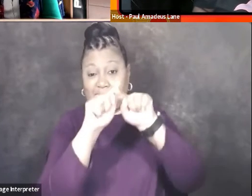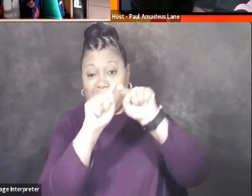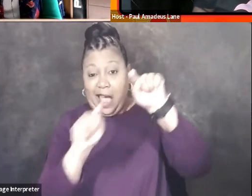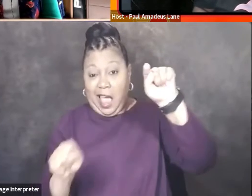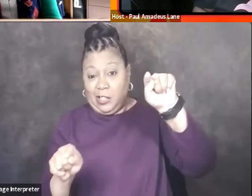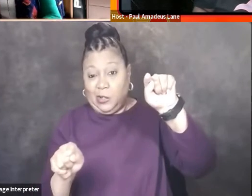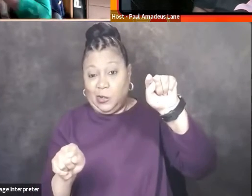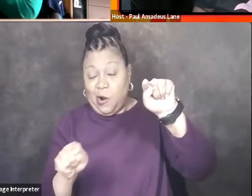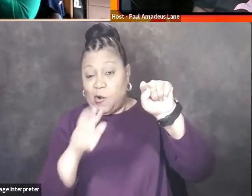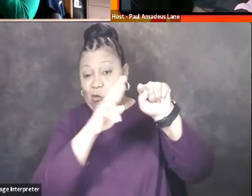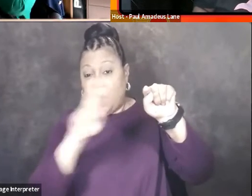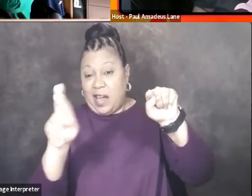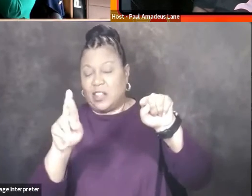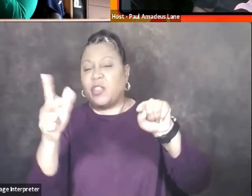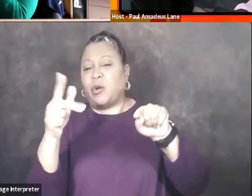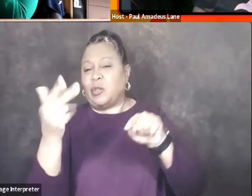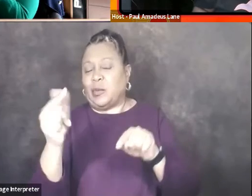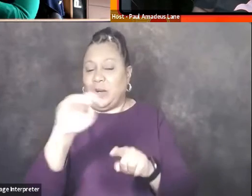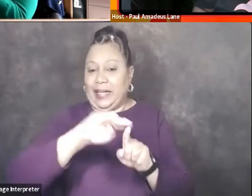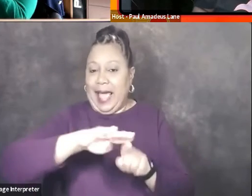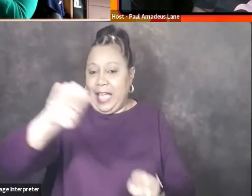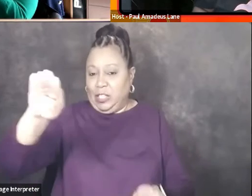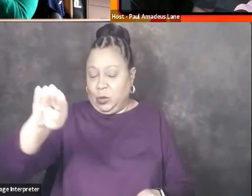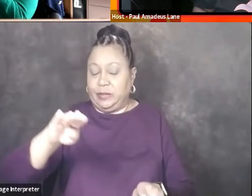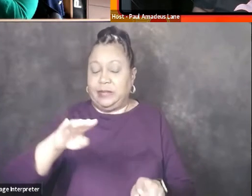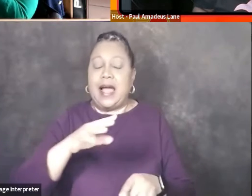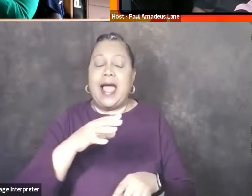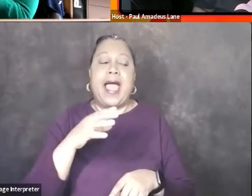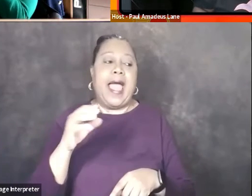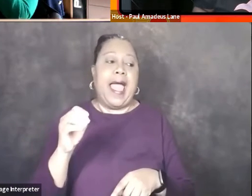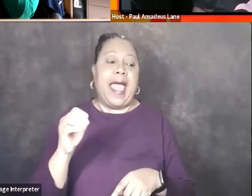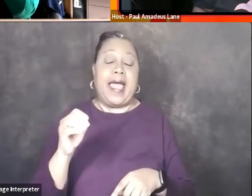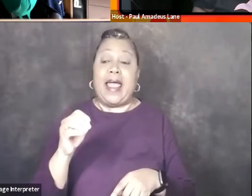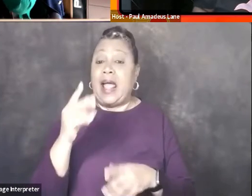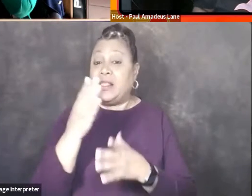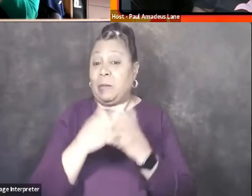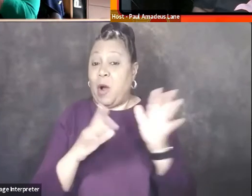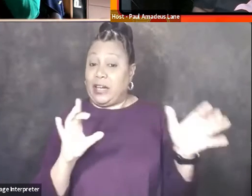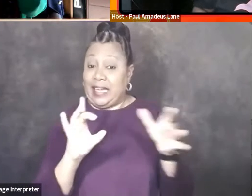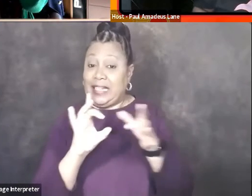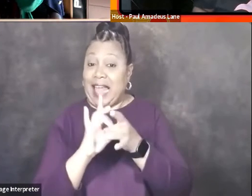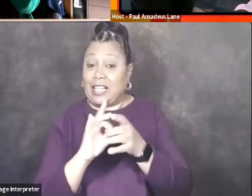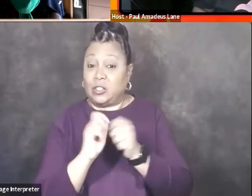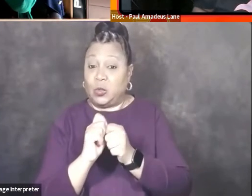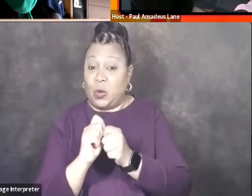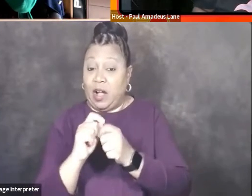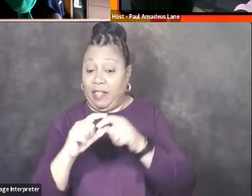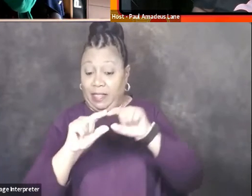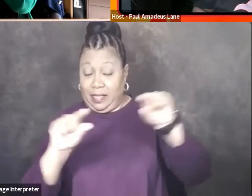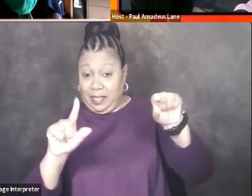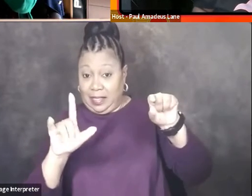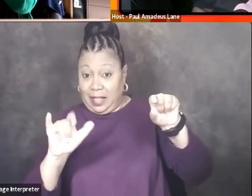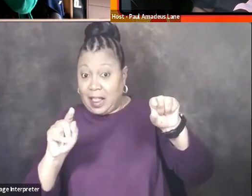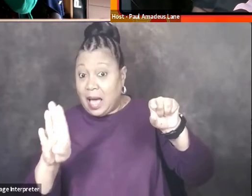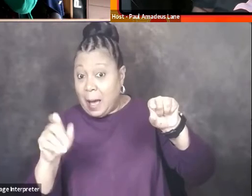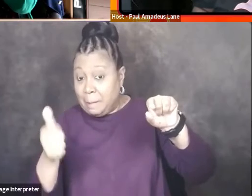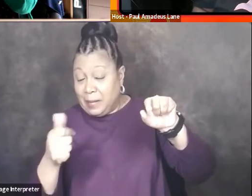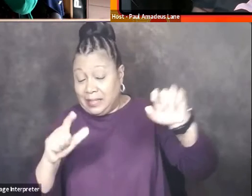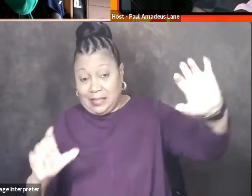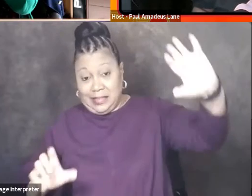hosel right side, 13-degree angle. And the piece that connects to the golf club